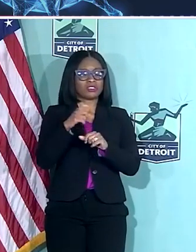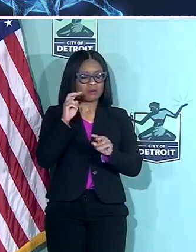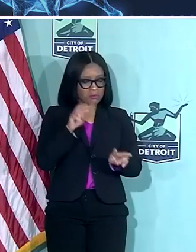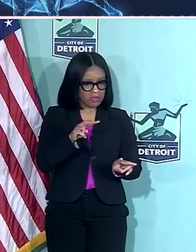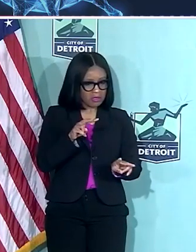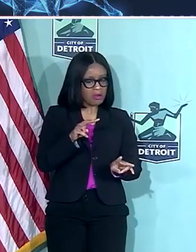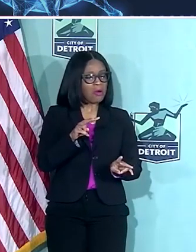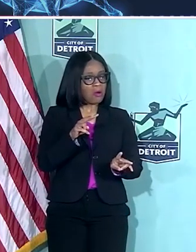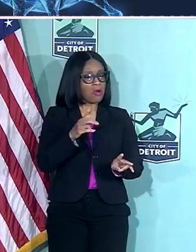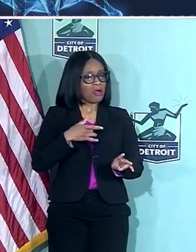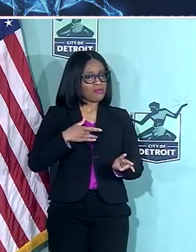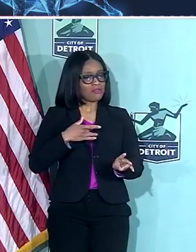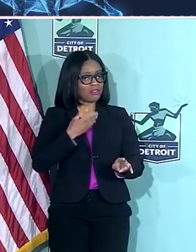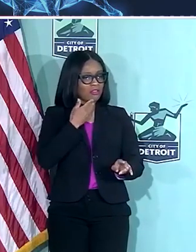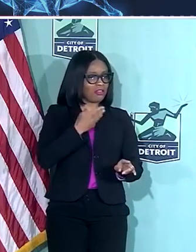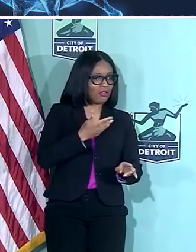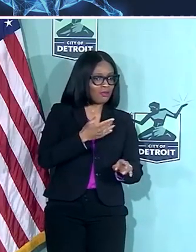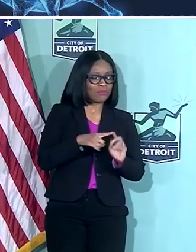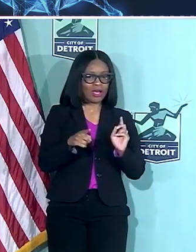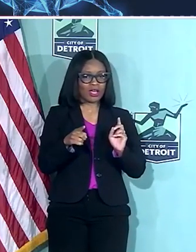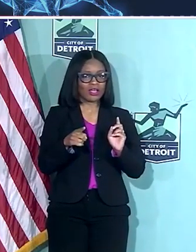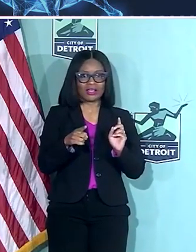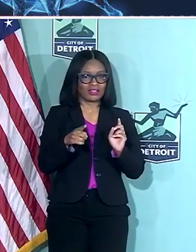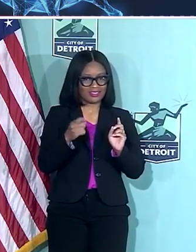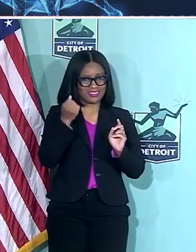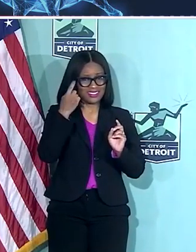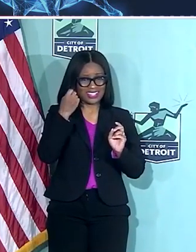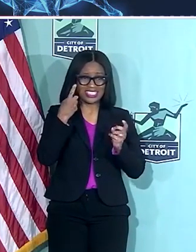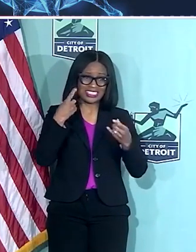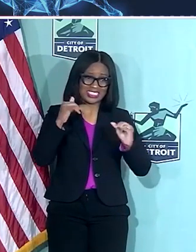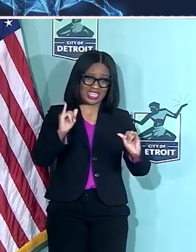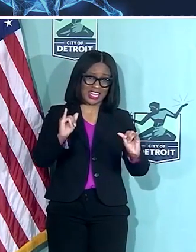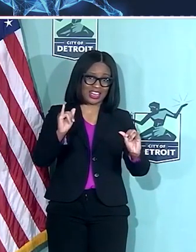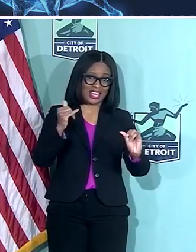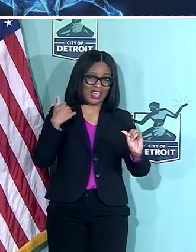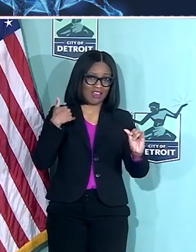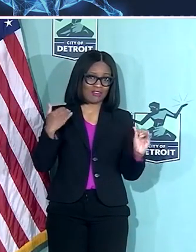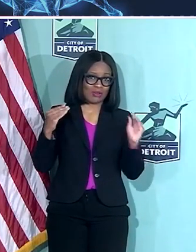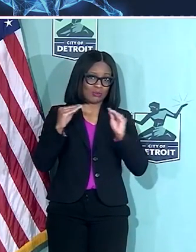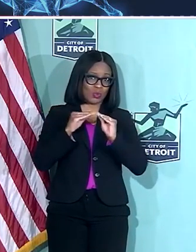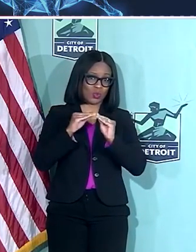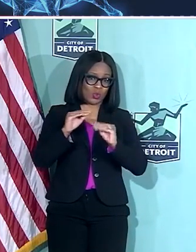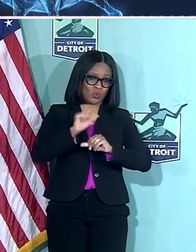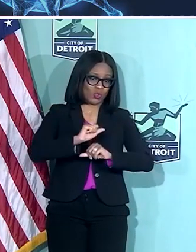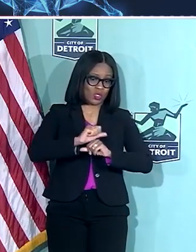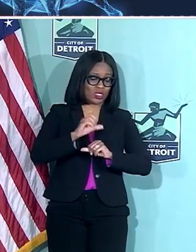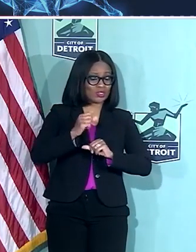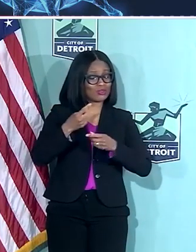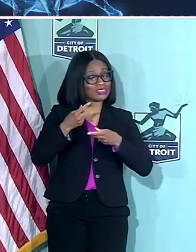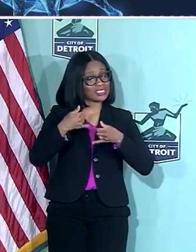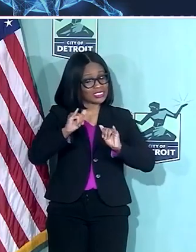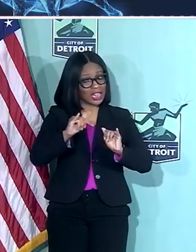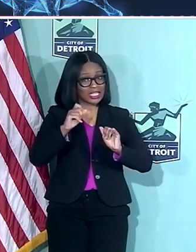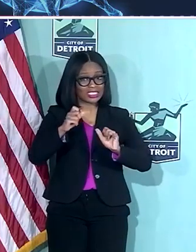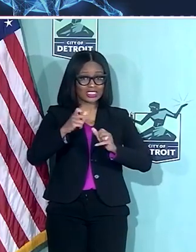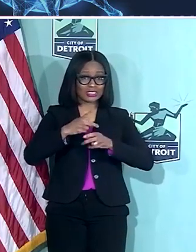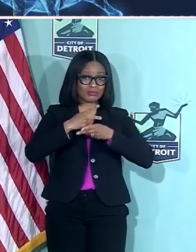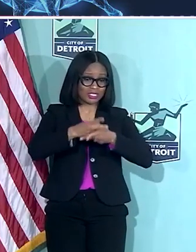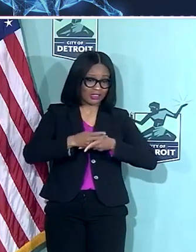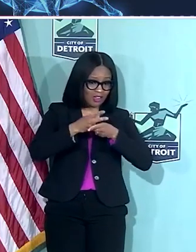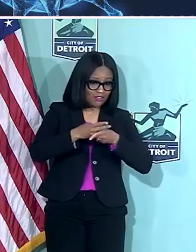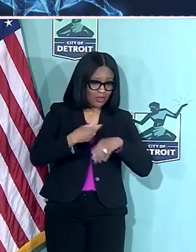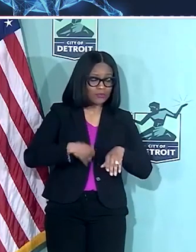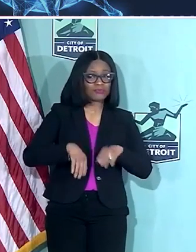encouraging. However, we are not out of the woods, and I continue to urge caution for a few reasons. State,